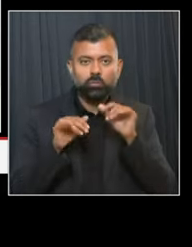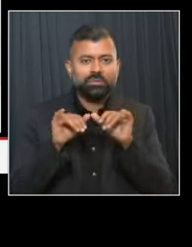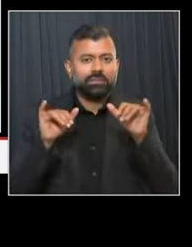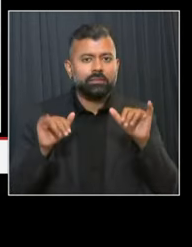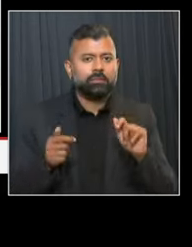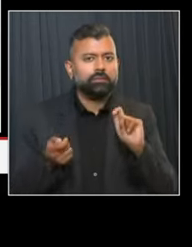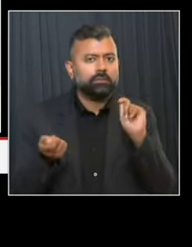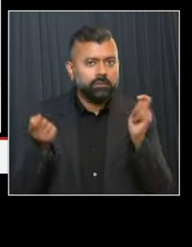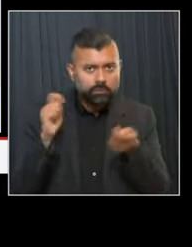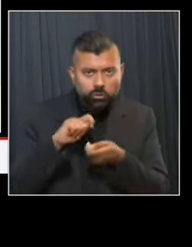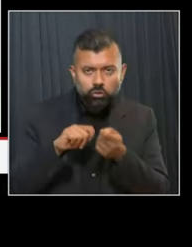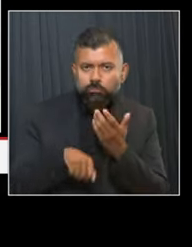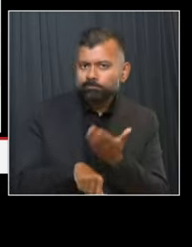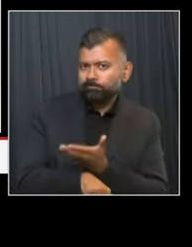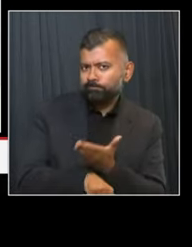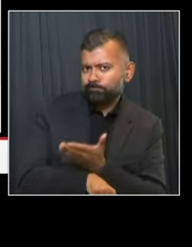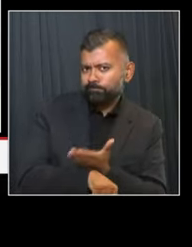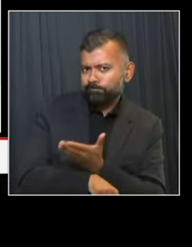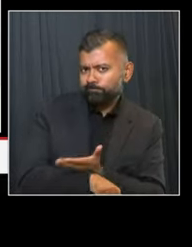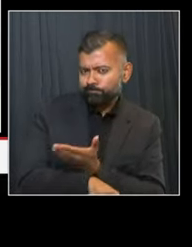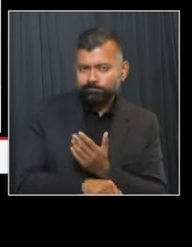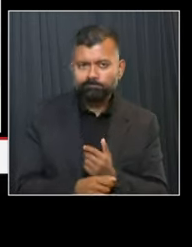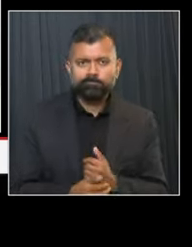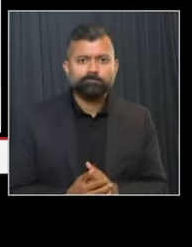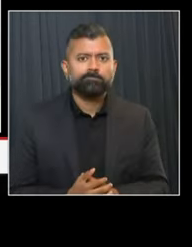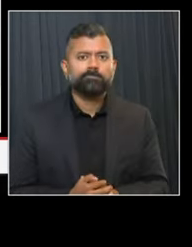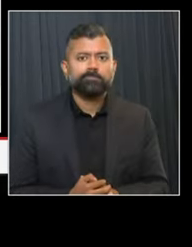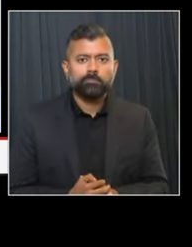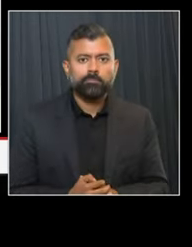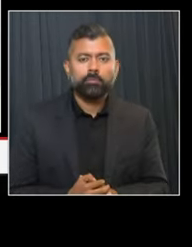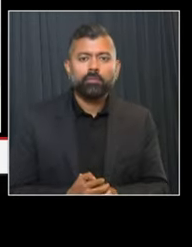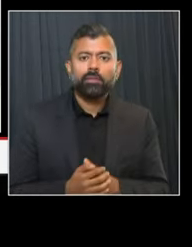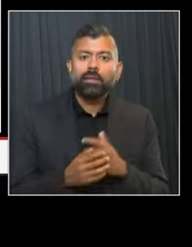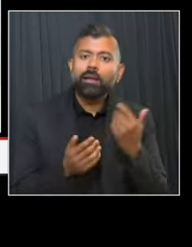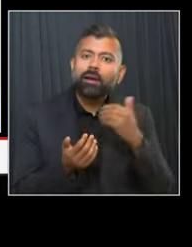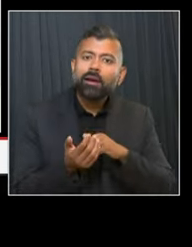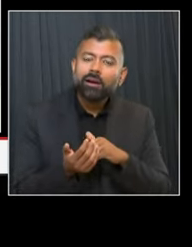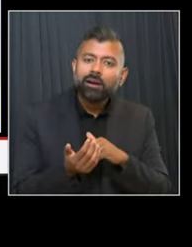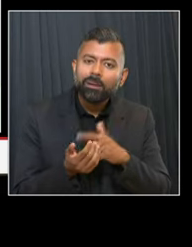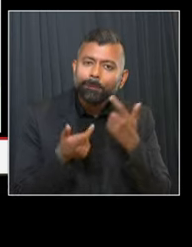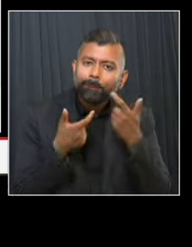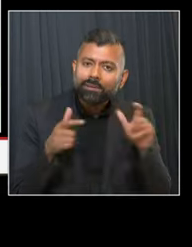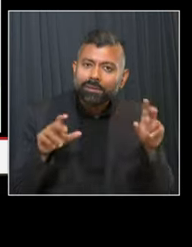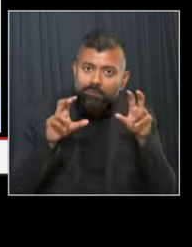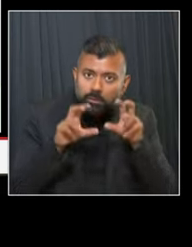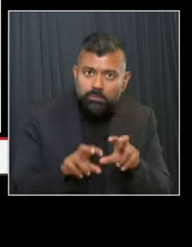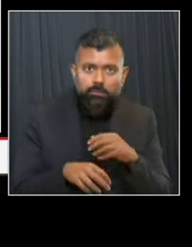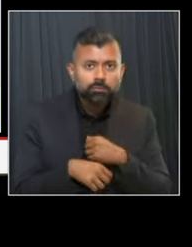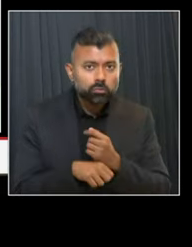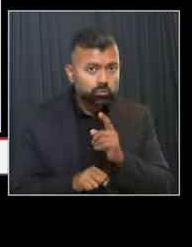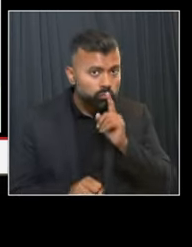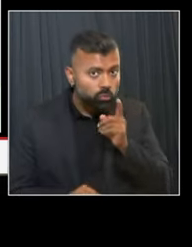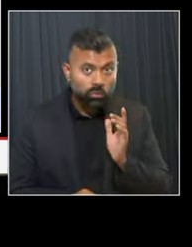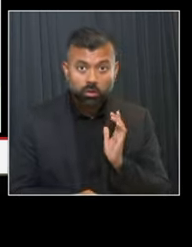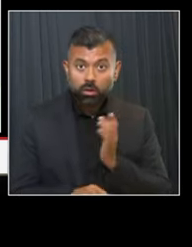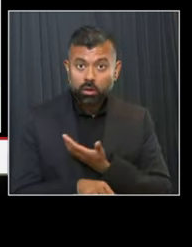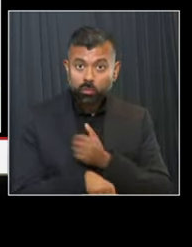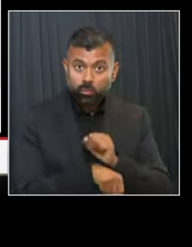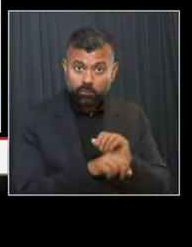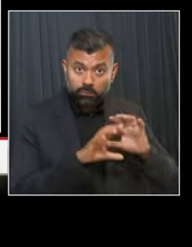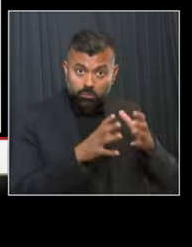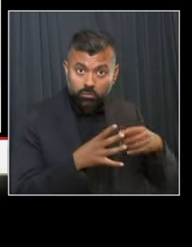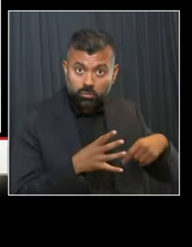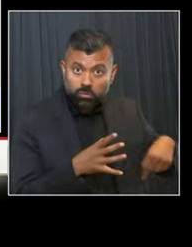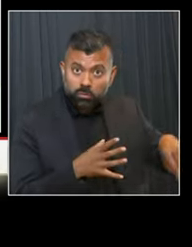spaces across the city. Again, these are major investments to ensure that our workforce is being efficient and